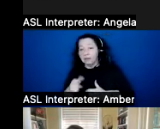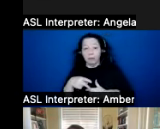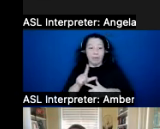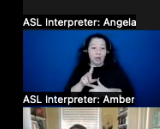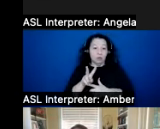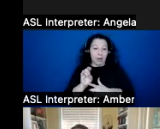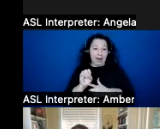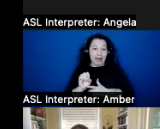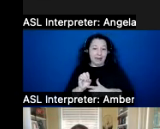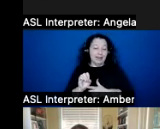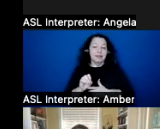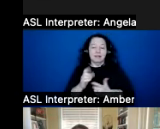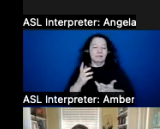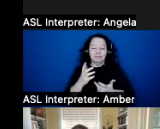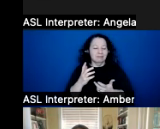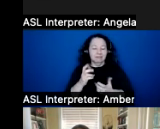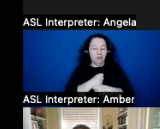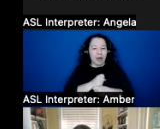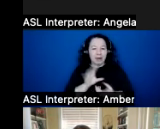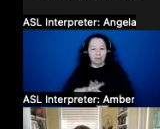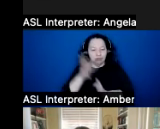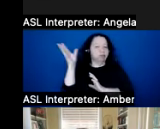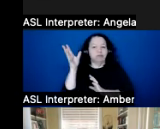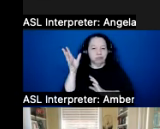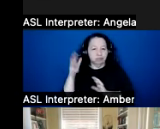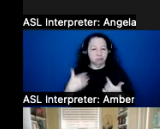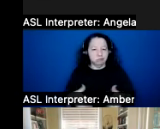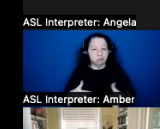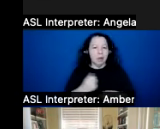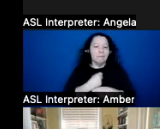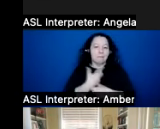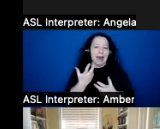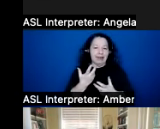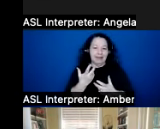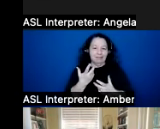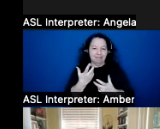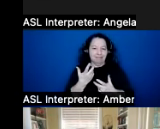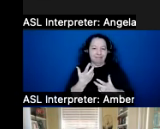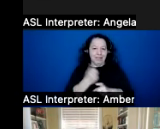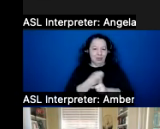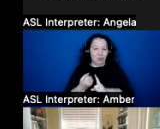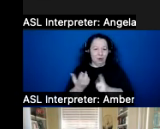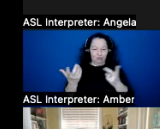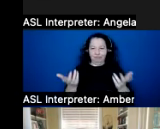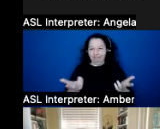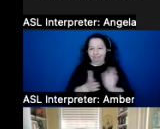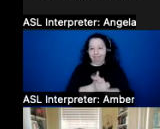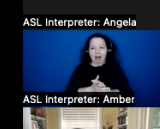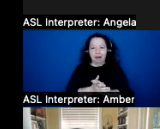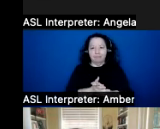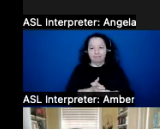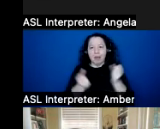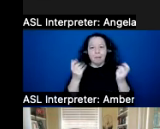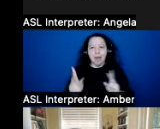just created a massive mess. And has made it so a lot of